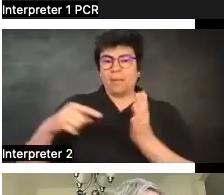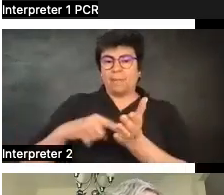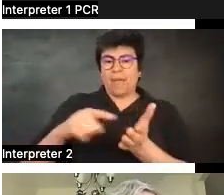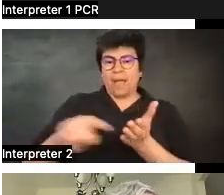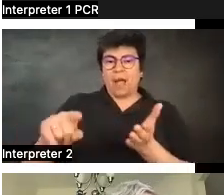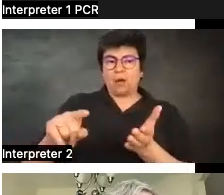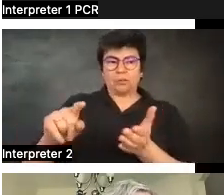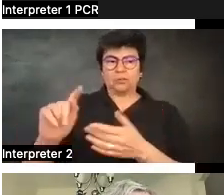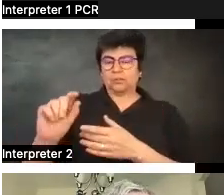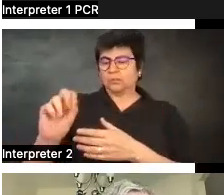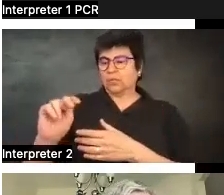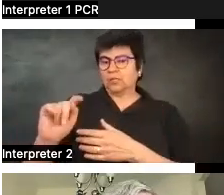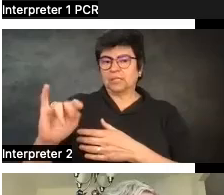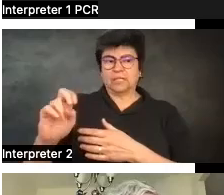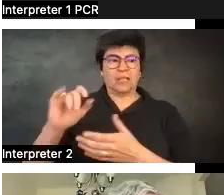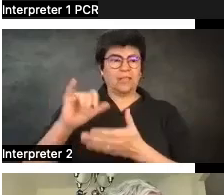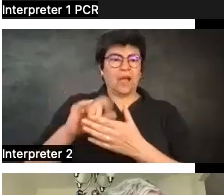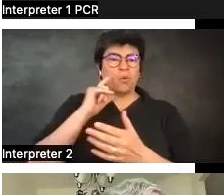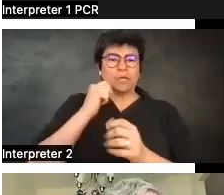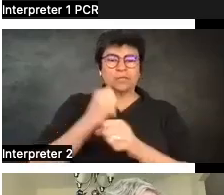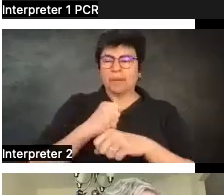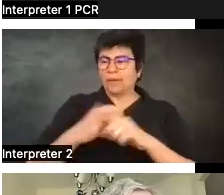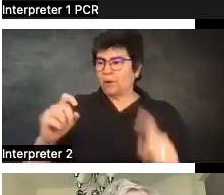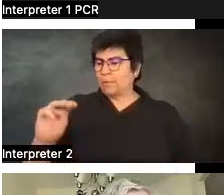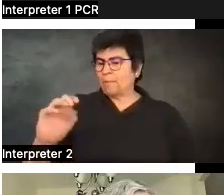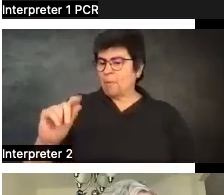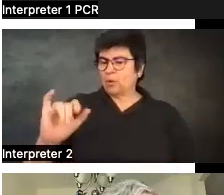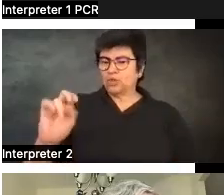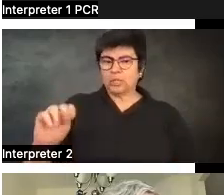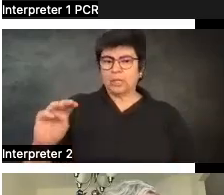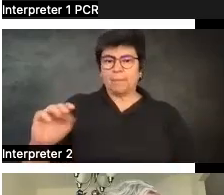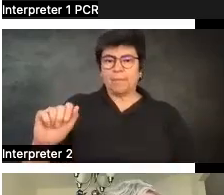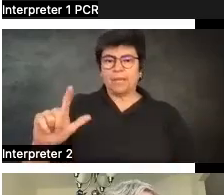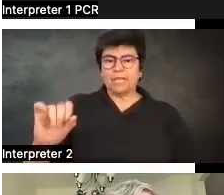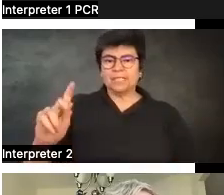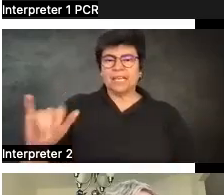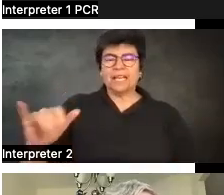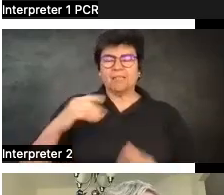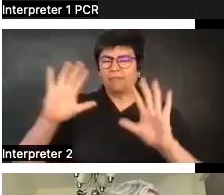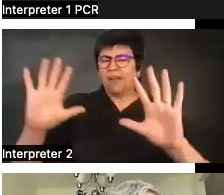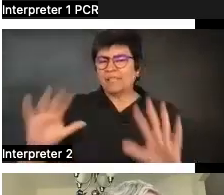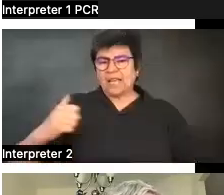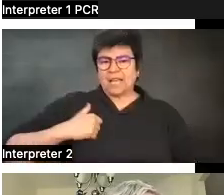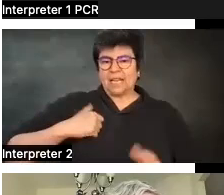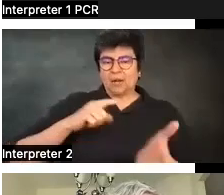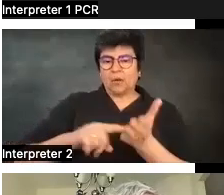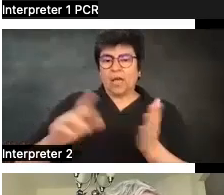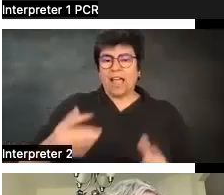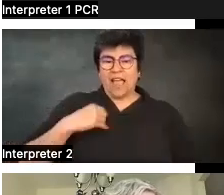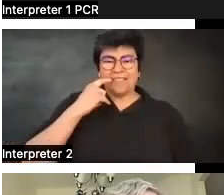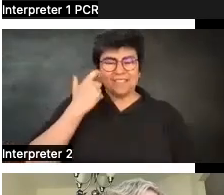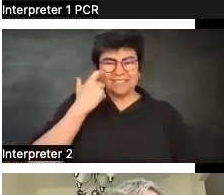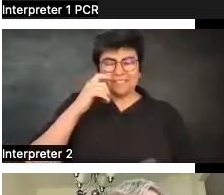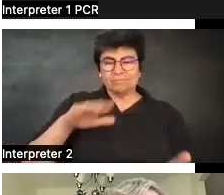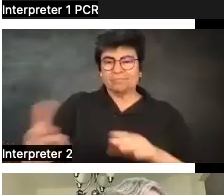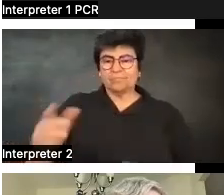by Moshe Milevsky, a fantastic Canadian researcher, and the late John Foreman, who